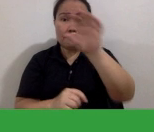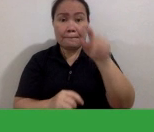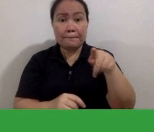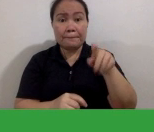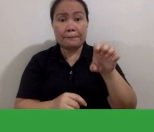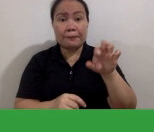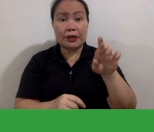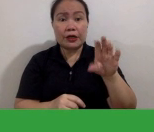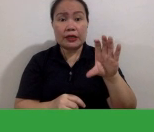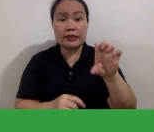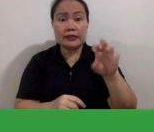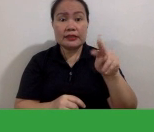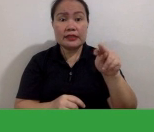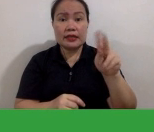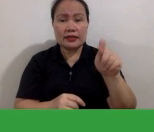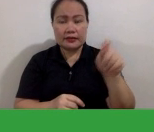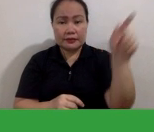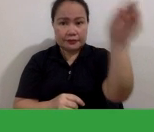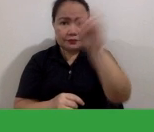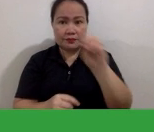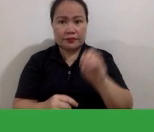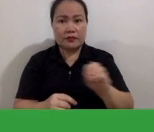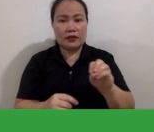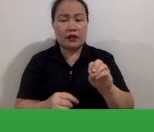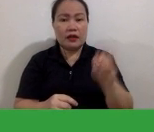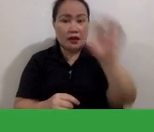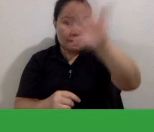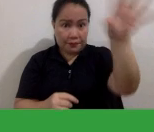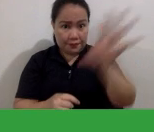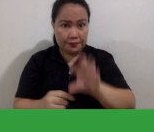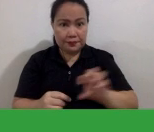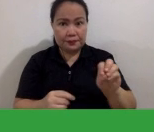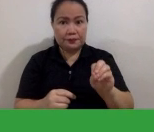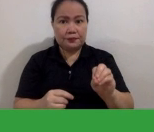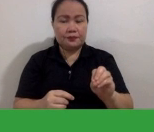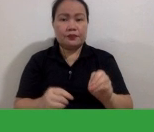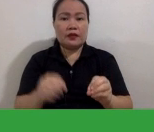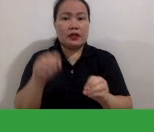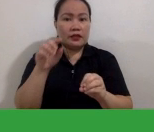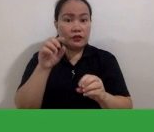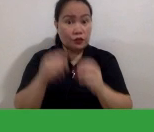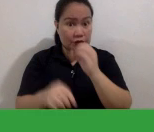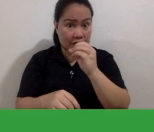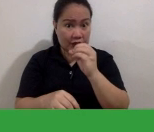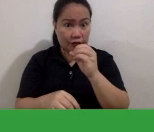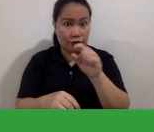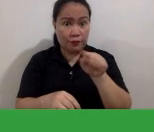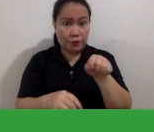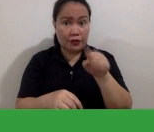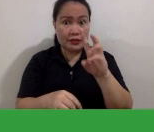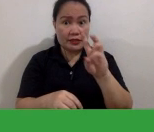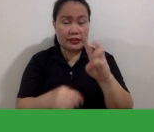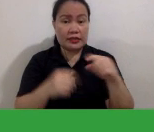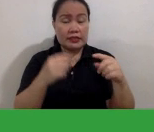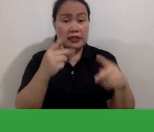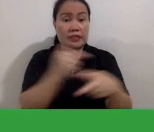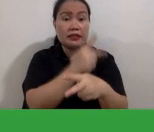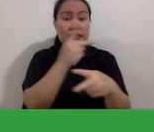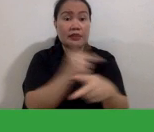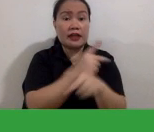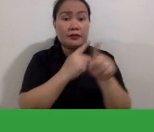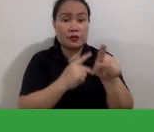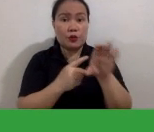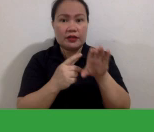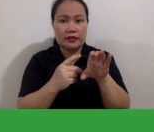sa percent. Okay, paano gagawin? So, 0.6 times 100, since we are multiplying